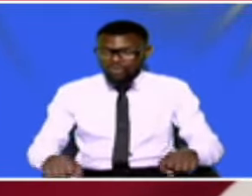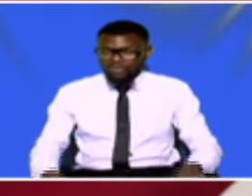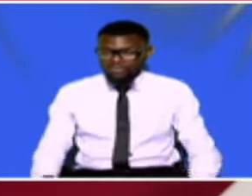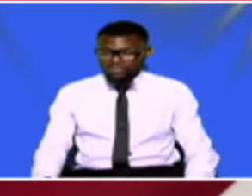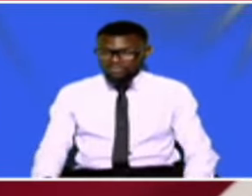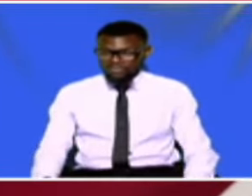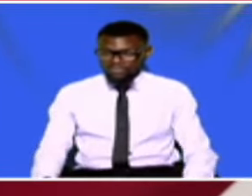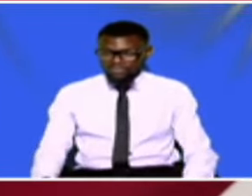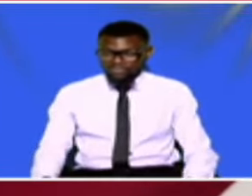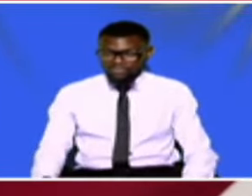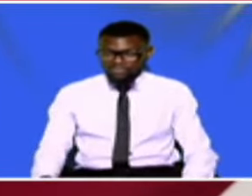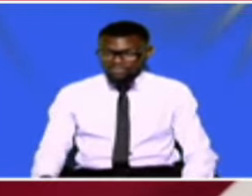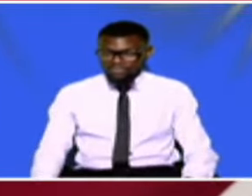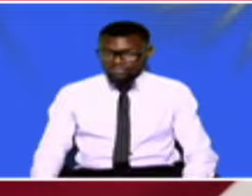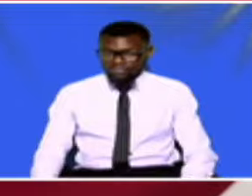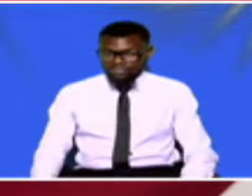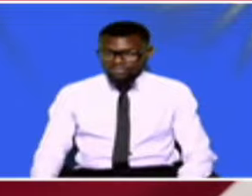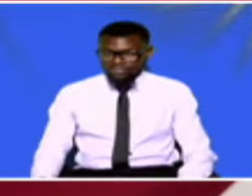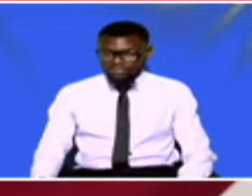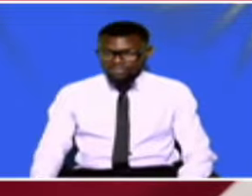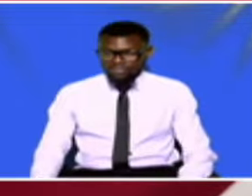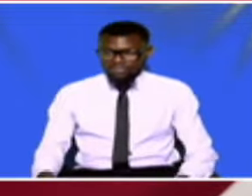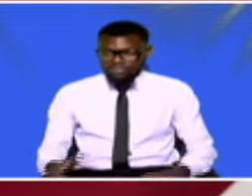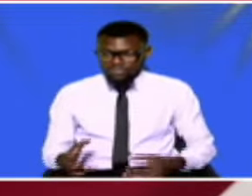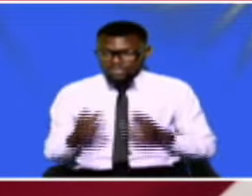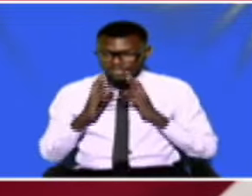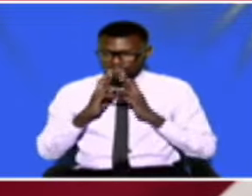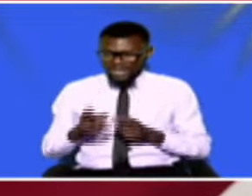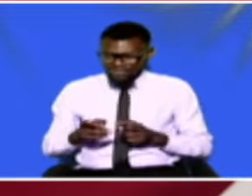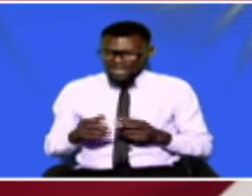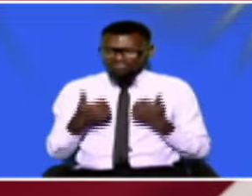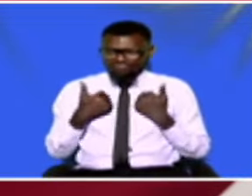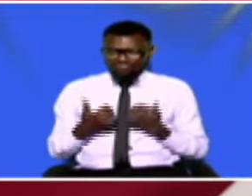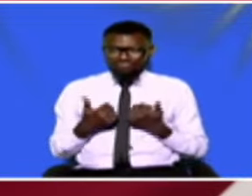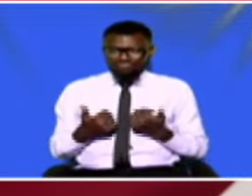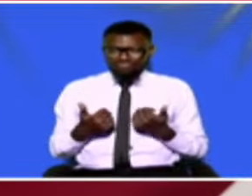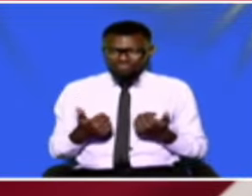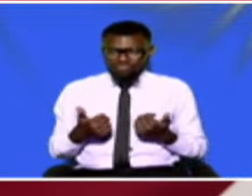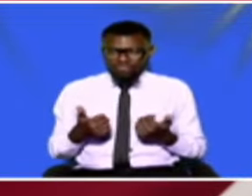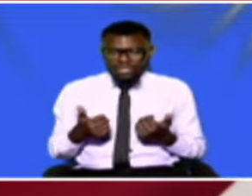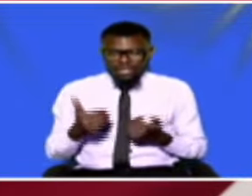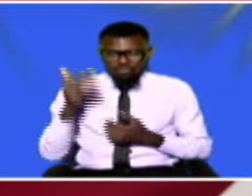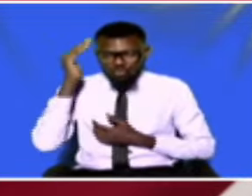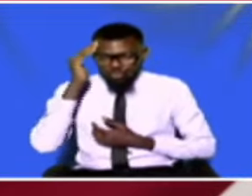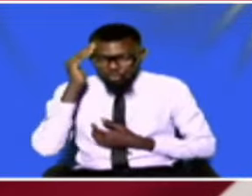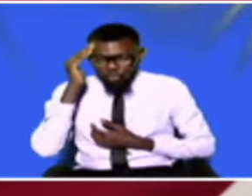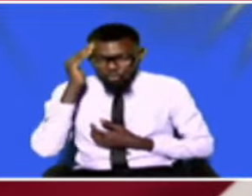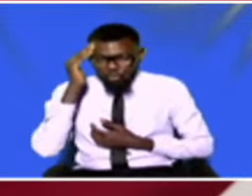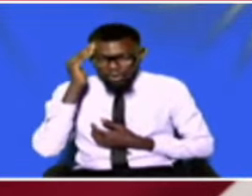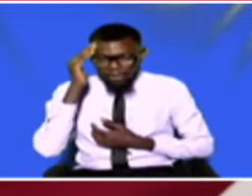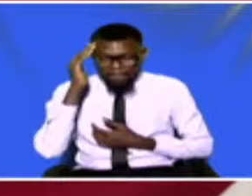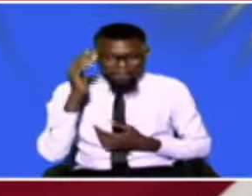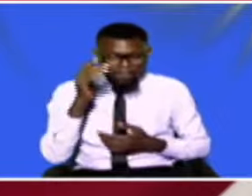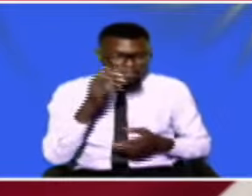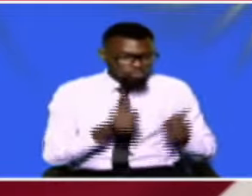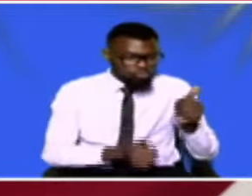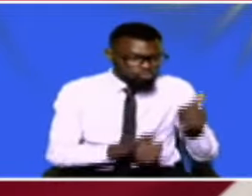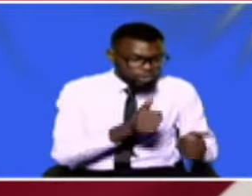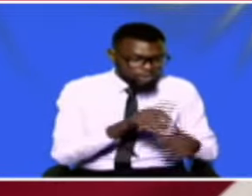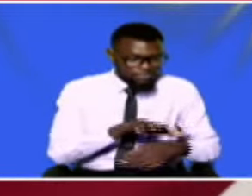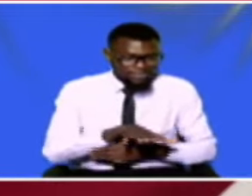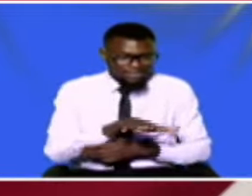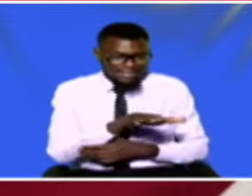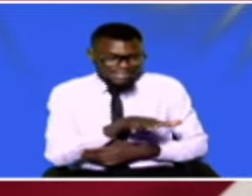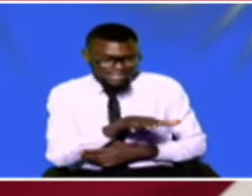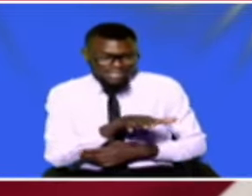to identify a coordinated system of referrals, whereby we know we should refer a patient to where